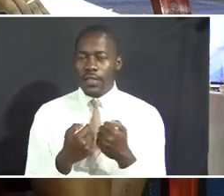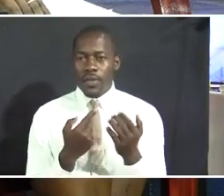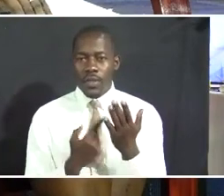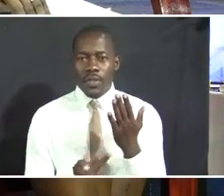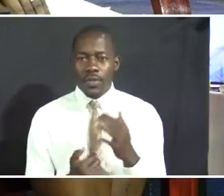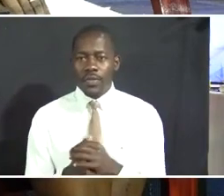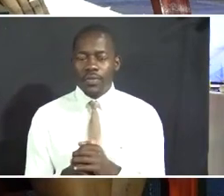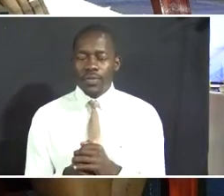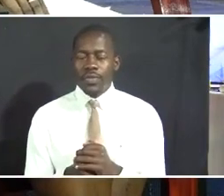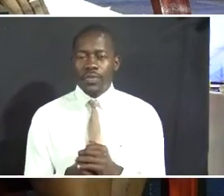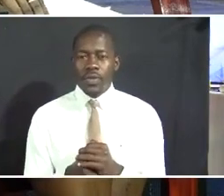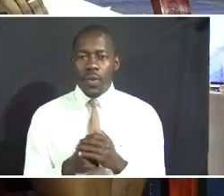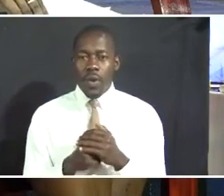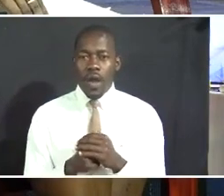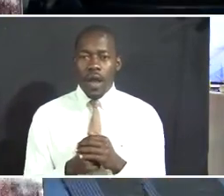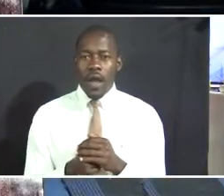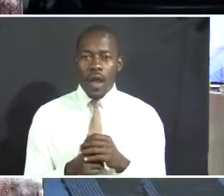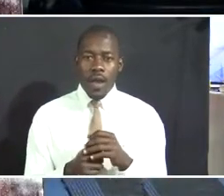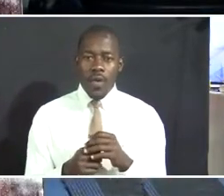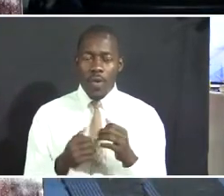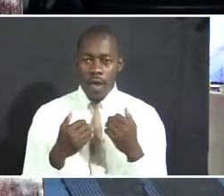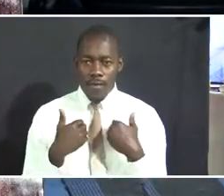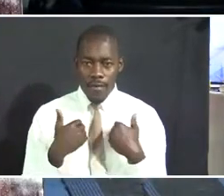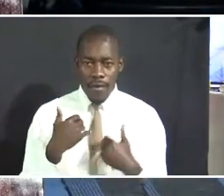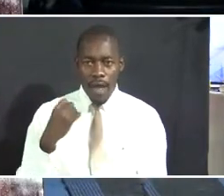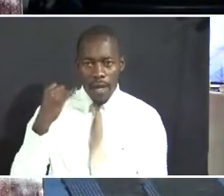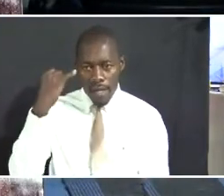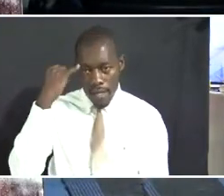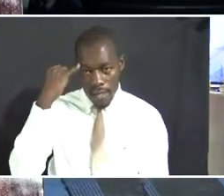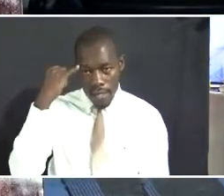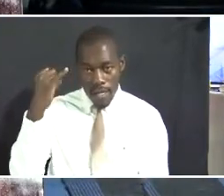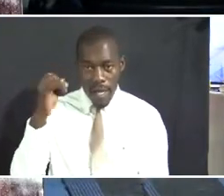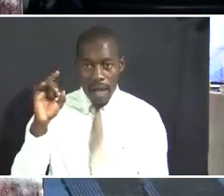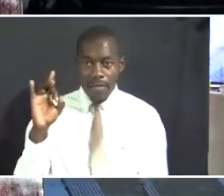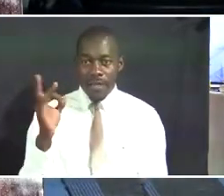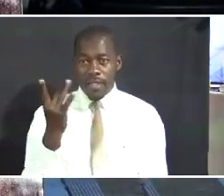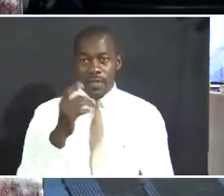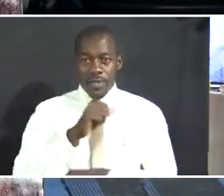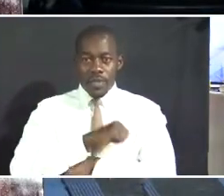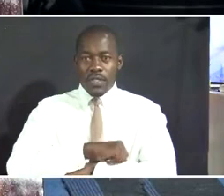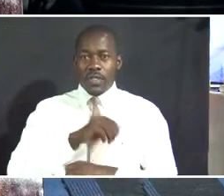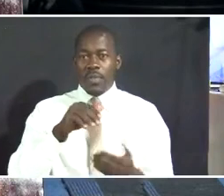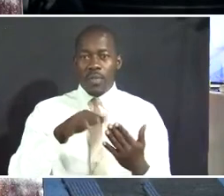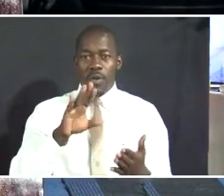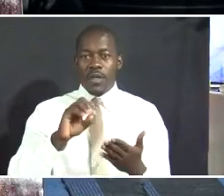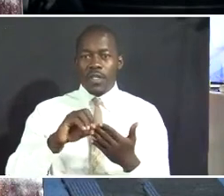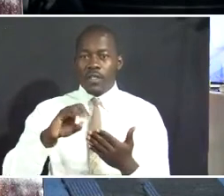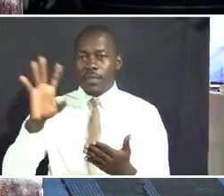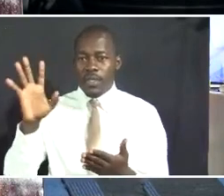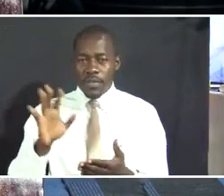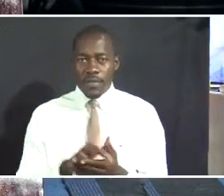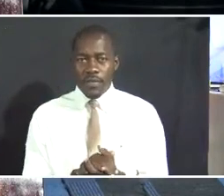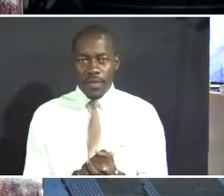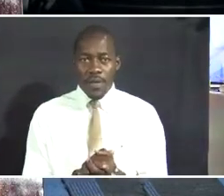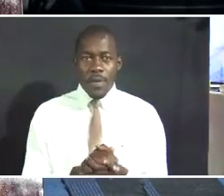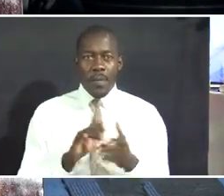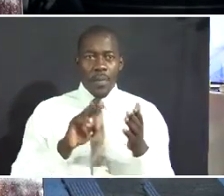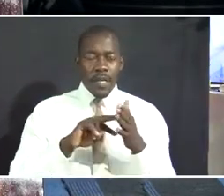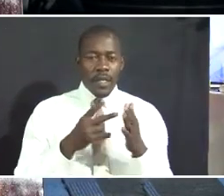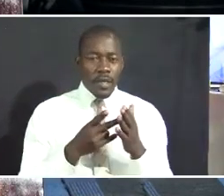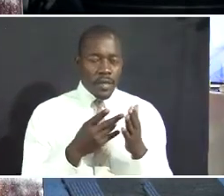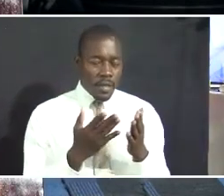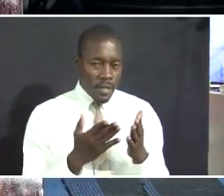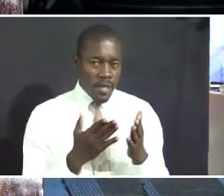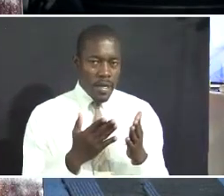there's a perception that generally Adventist schools are very expensive. So if there is a general